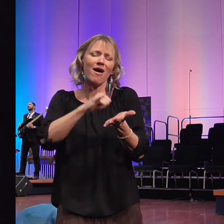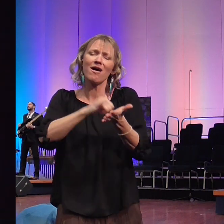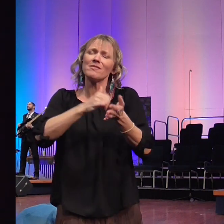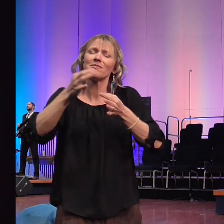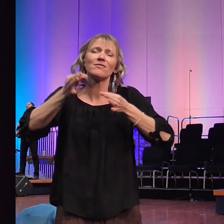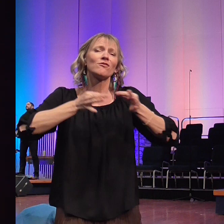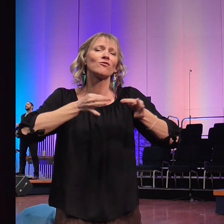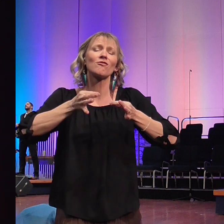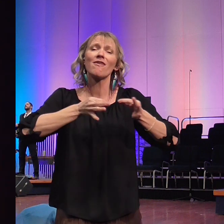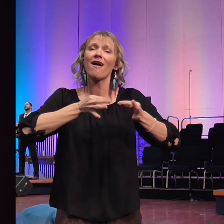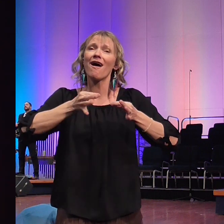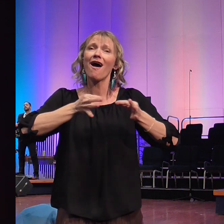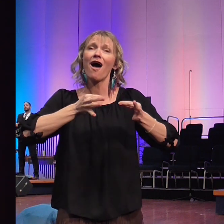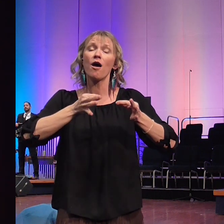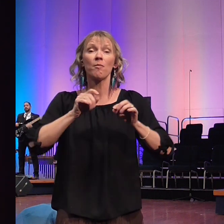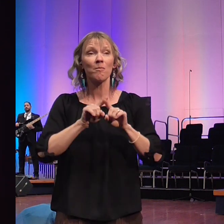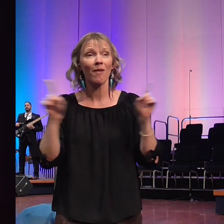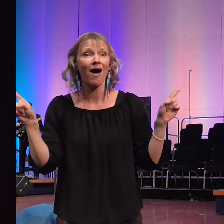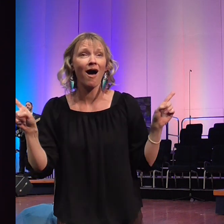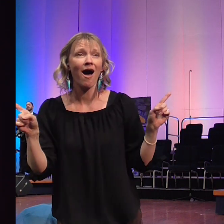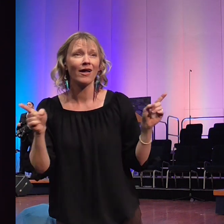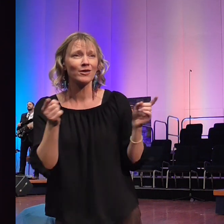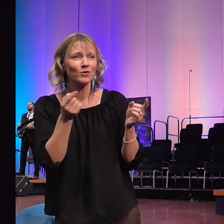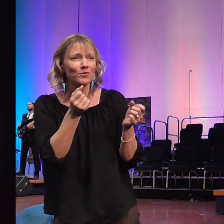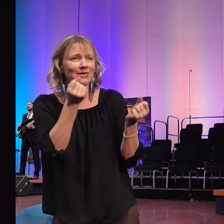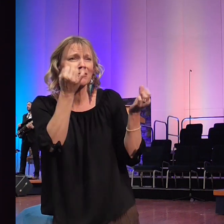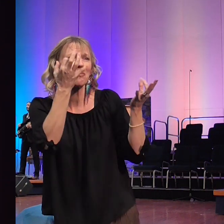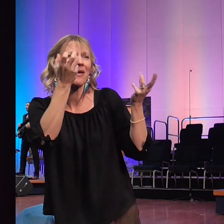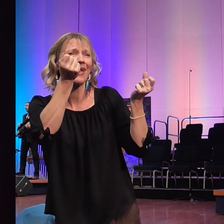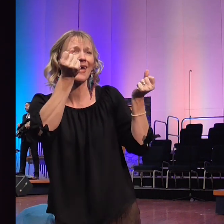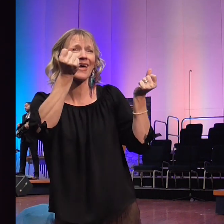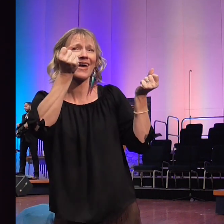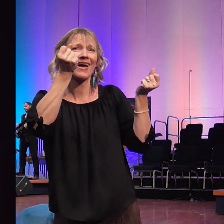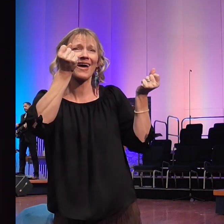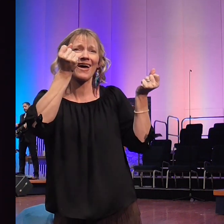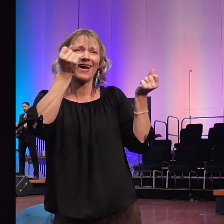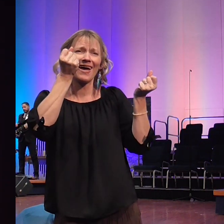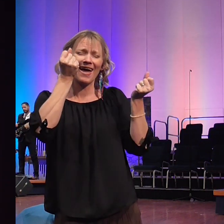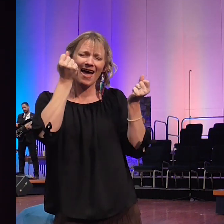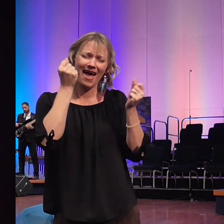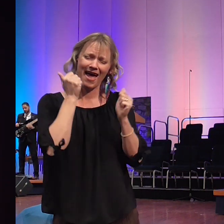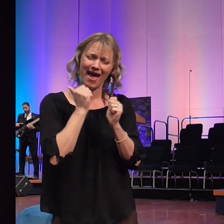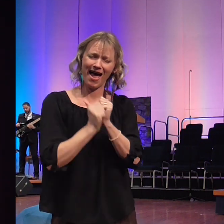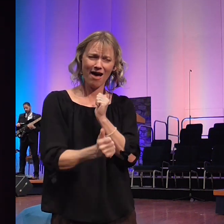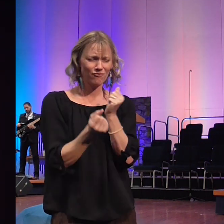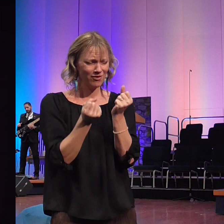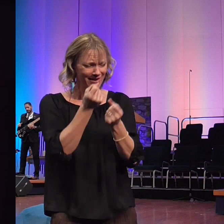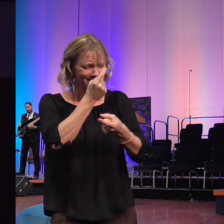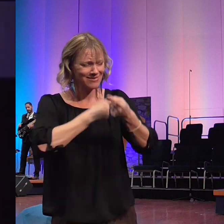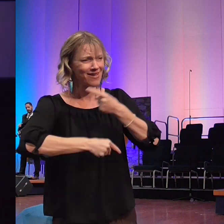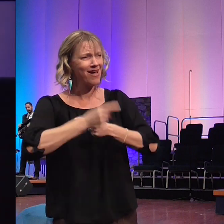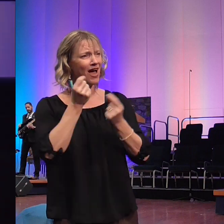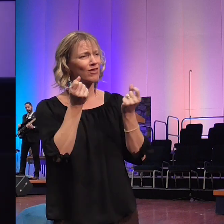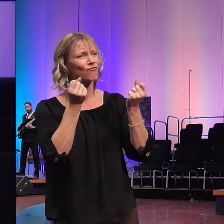indescribable, yet you speak it with every word you say.